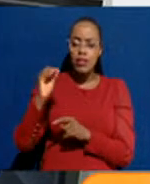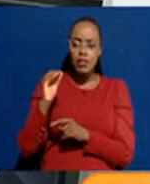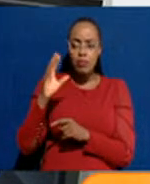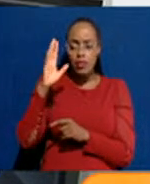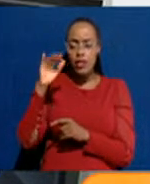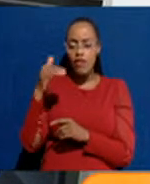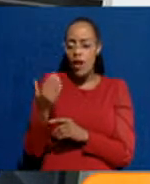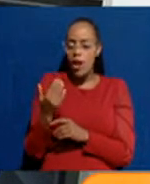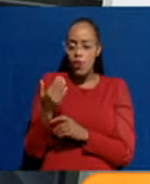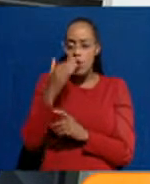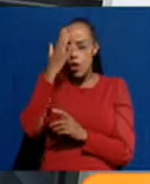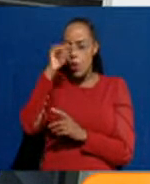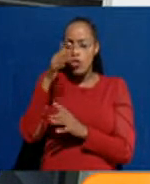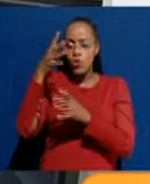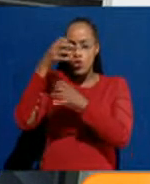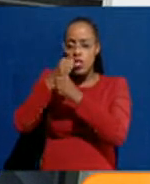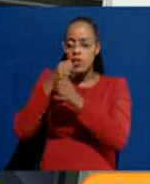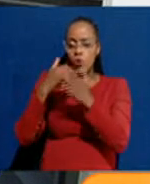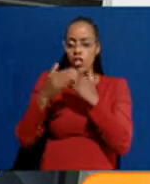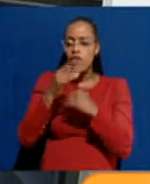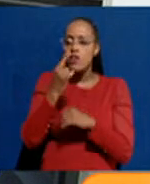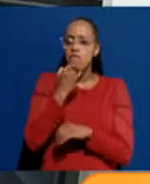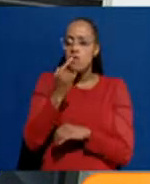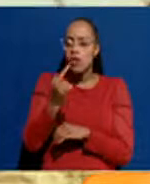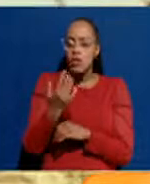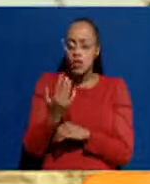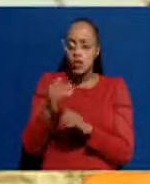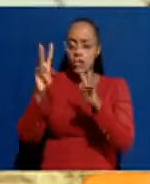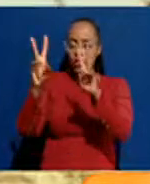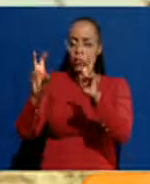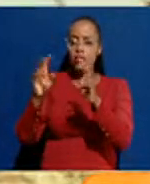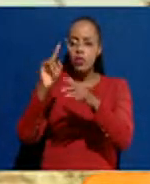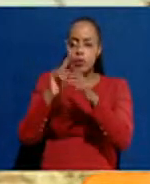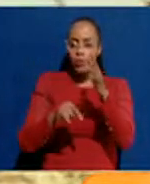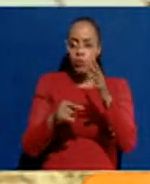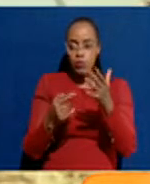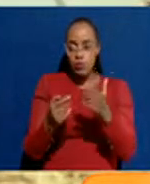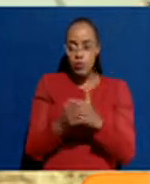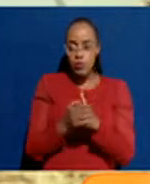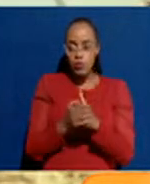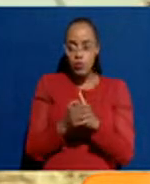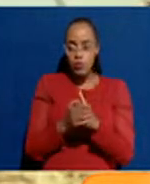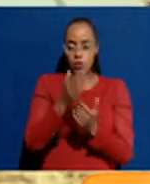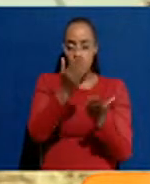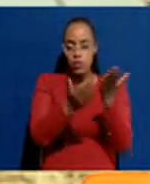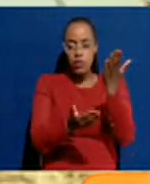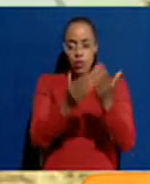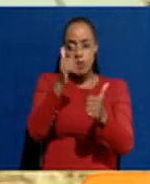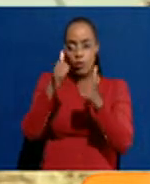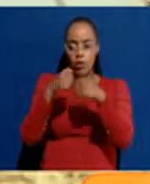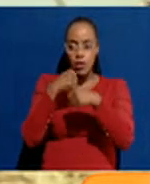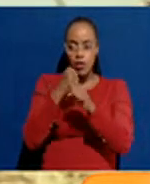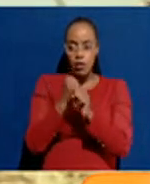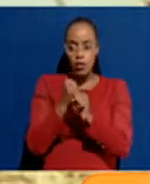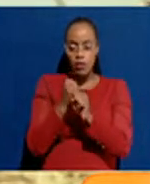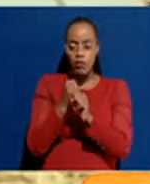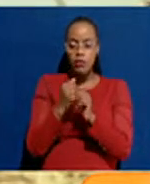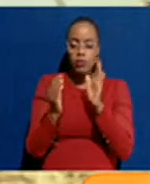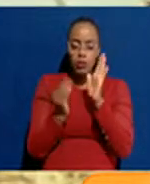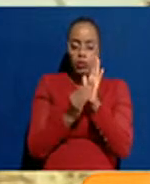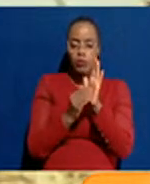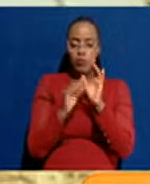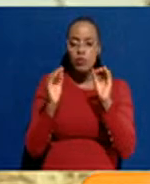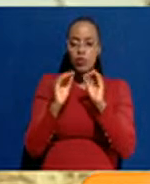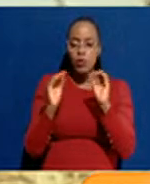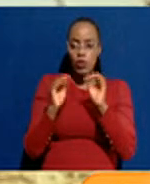So why should we trust what you're saying? No, the issue is the comparison you've made has not factored in